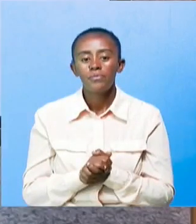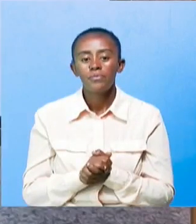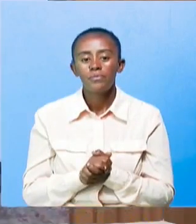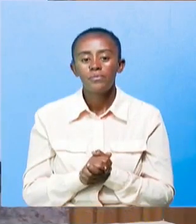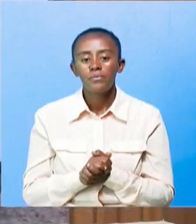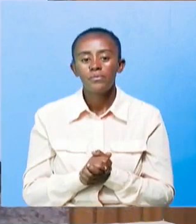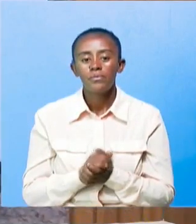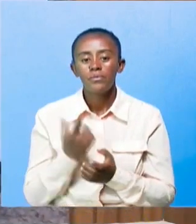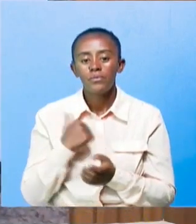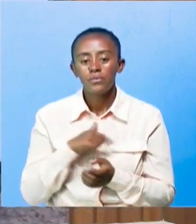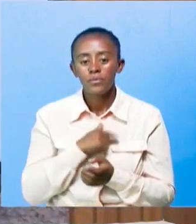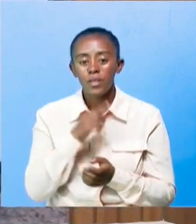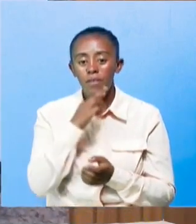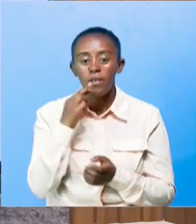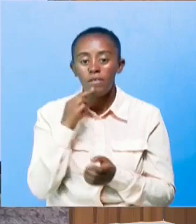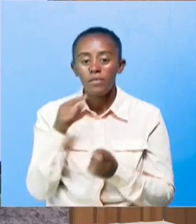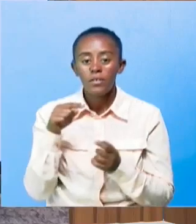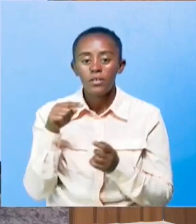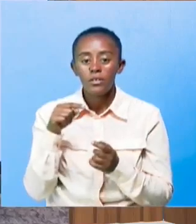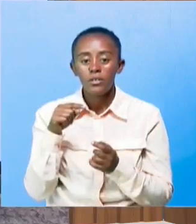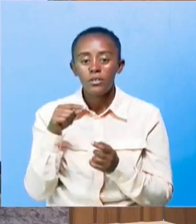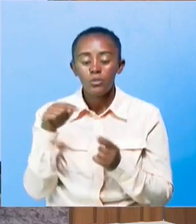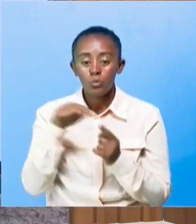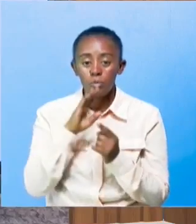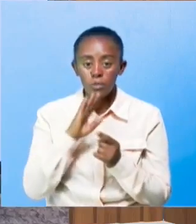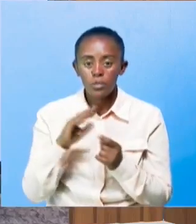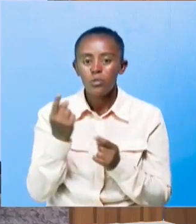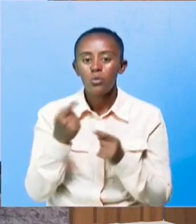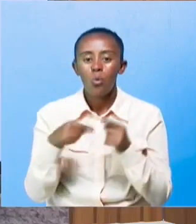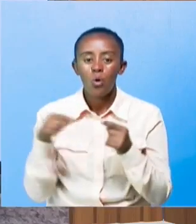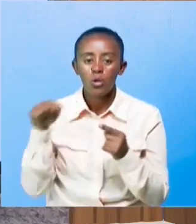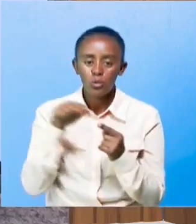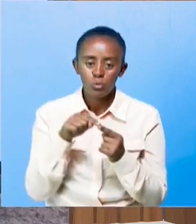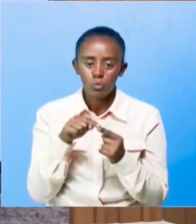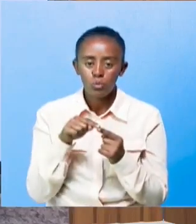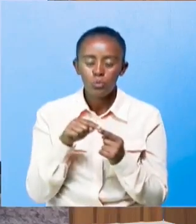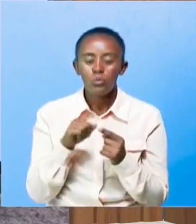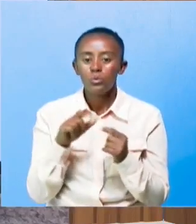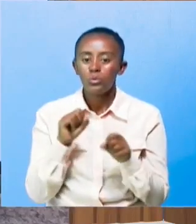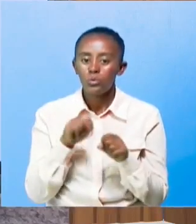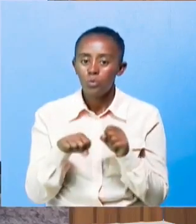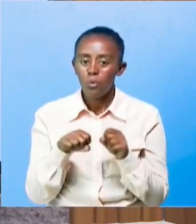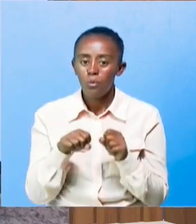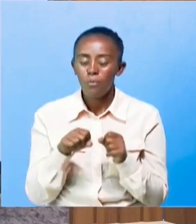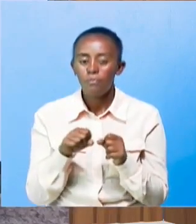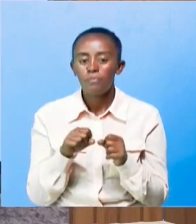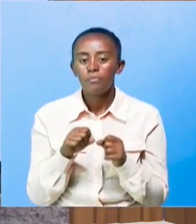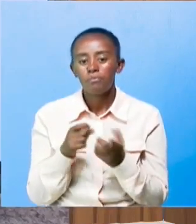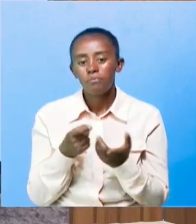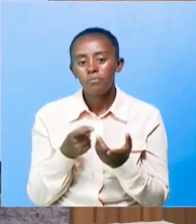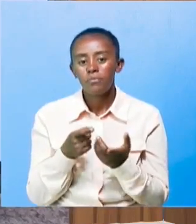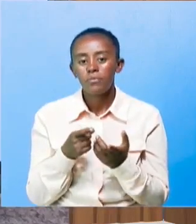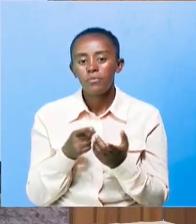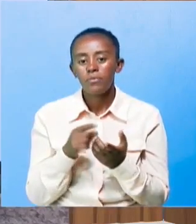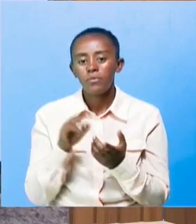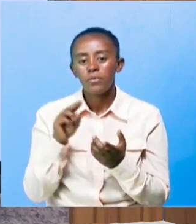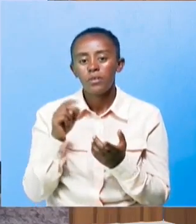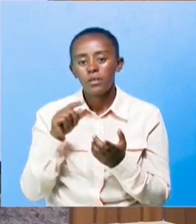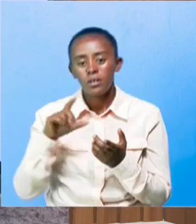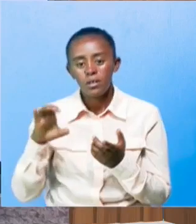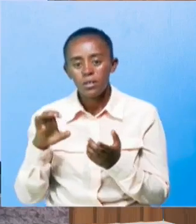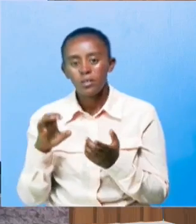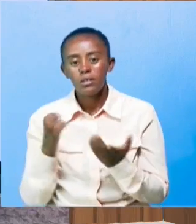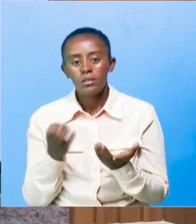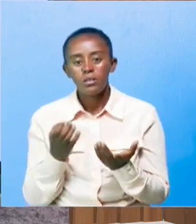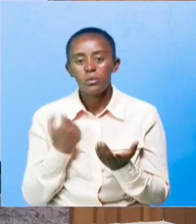We use the verb to be with going to. So, unlike the case of will, we don't